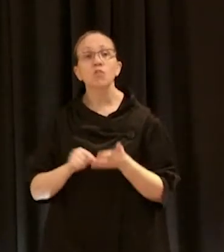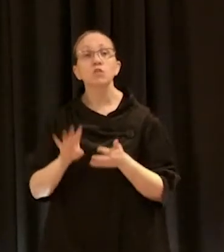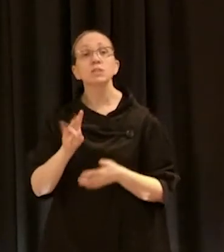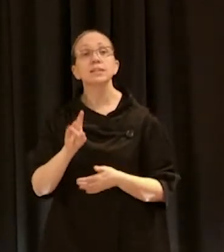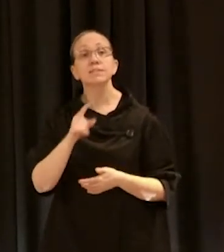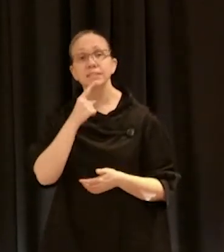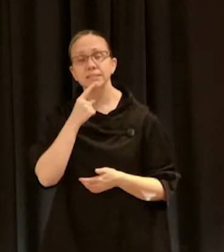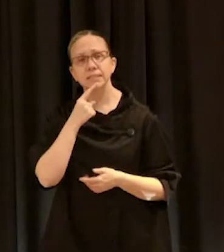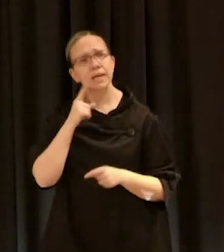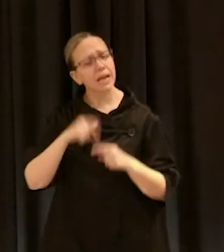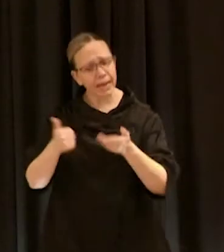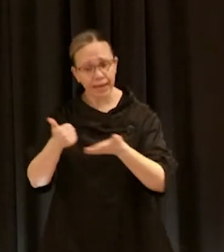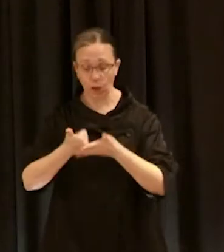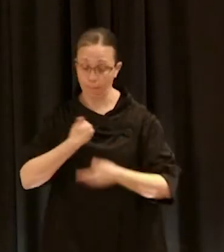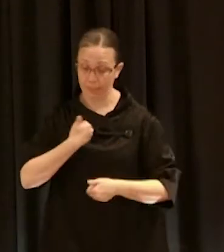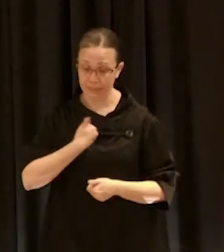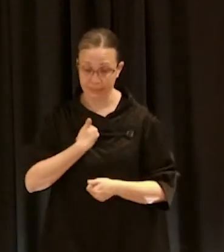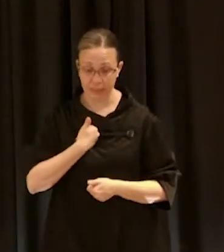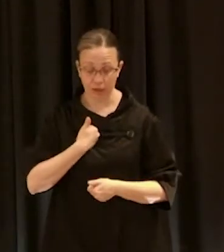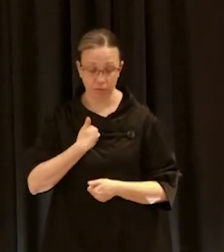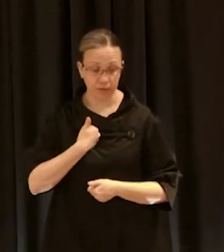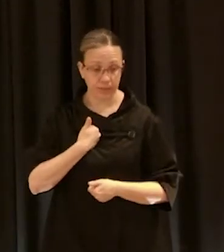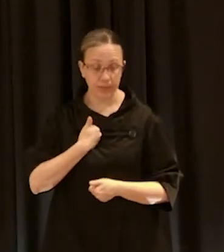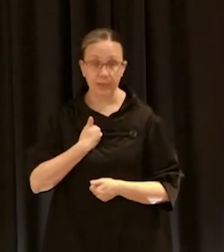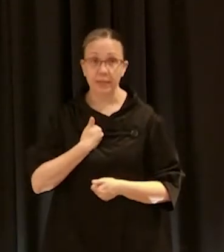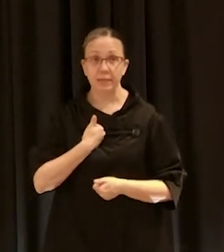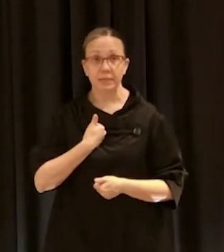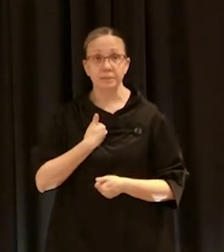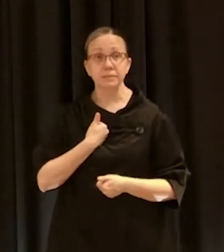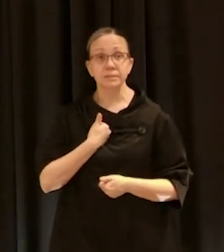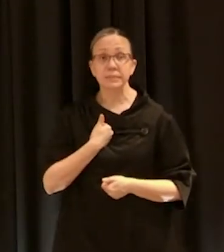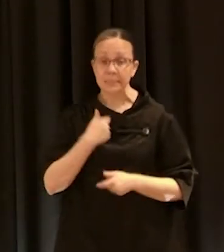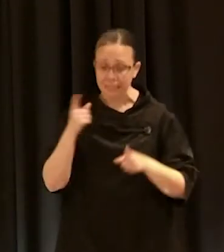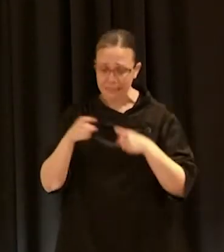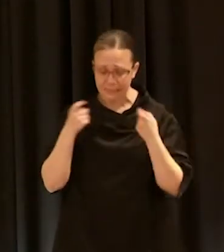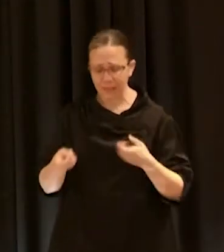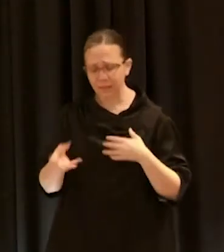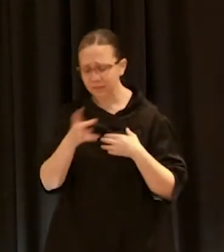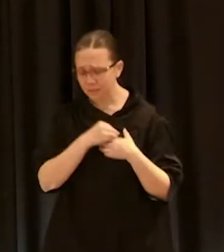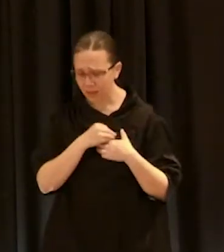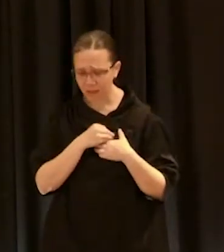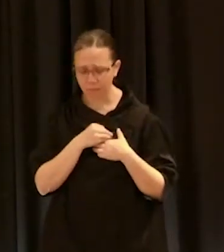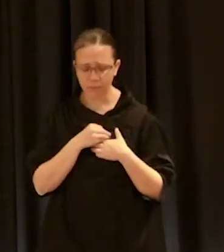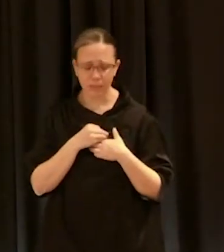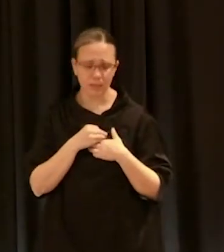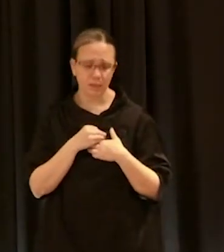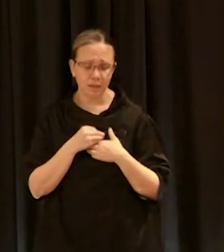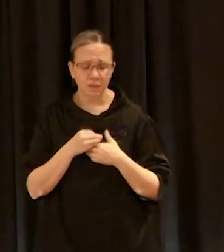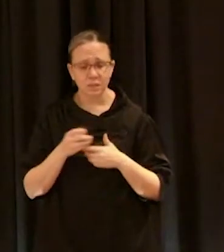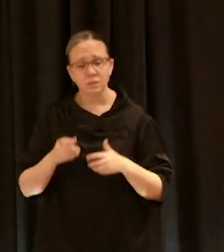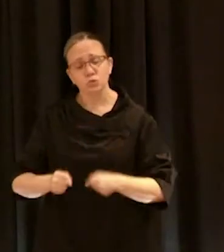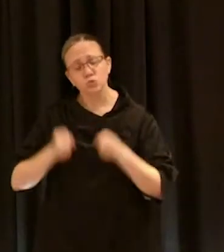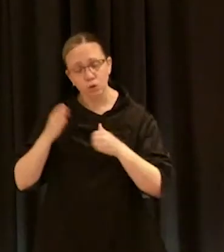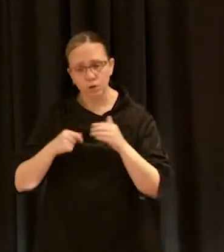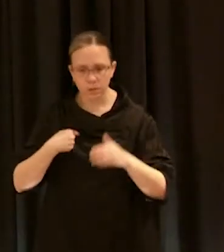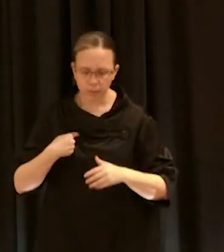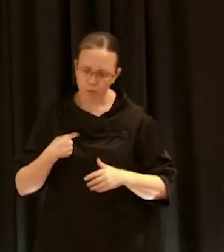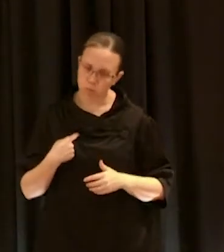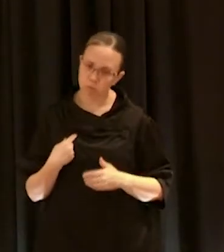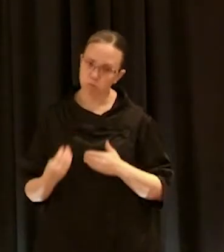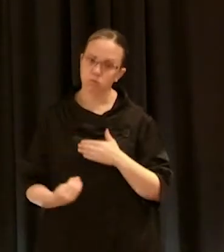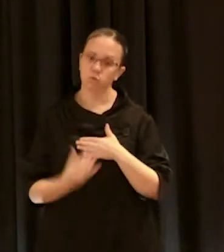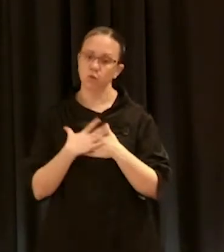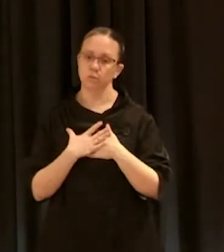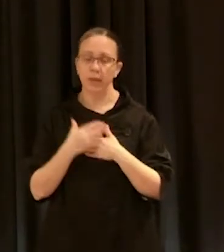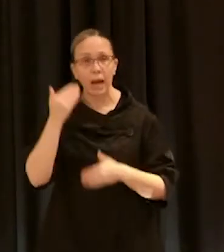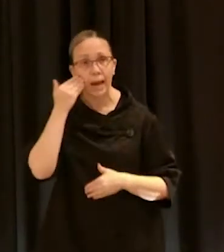17 says, "But I can't help myself because I'm no longer doing it." Paul said, "It is sin inside me that is stronger than I am that makes me do these evil things.